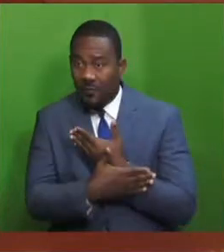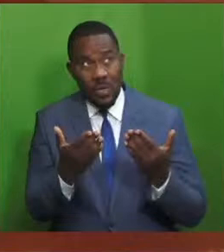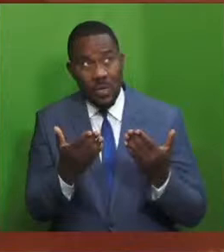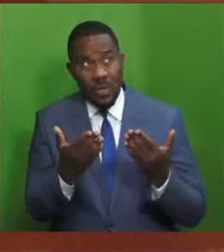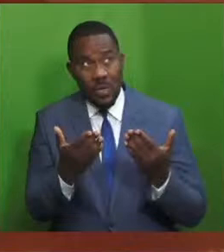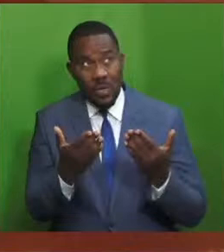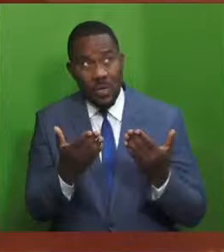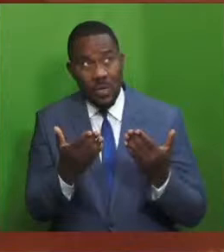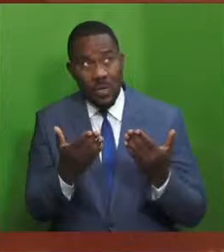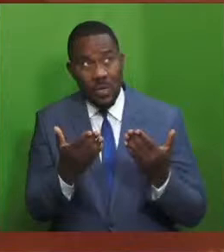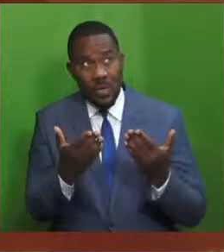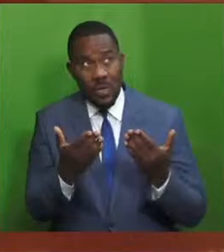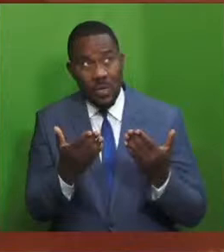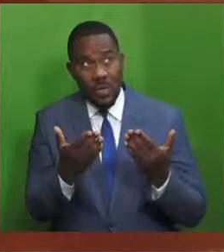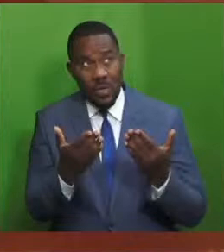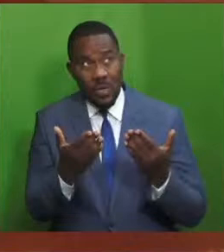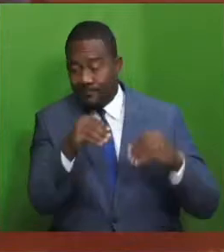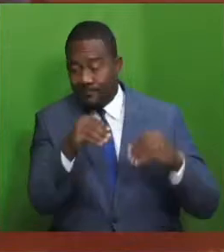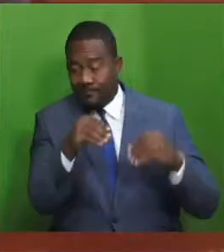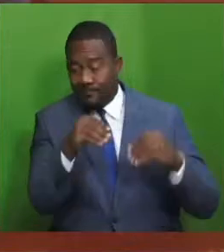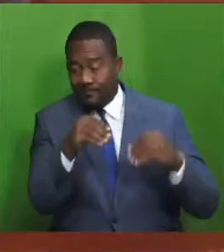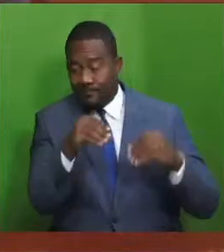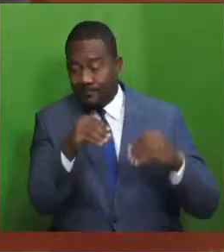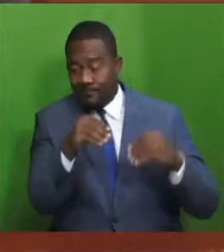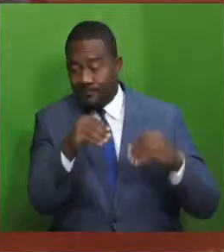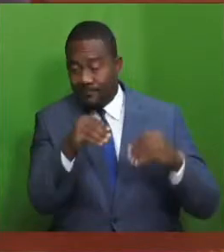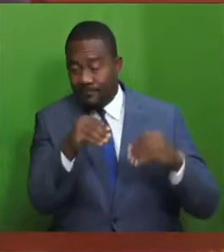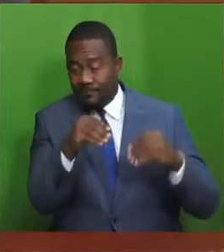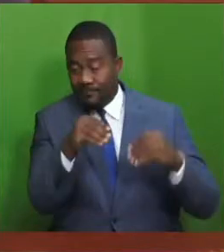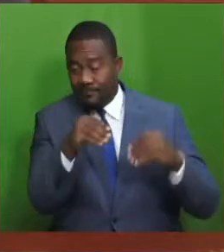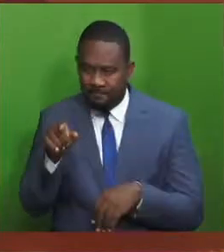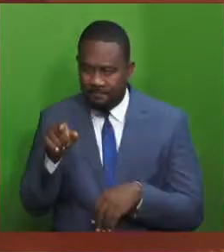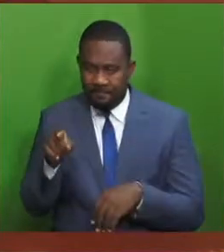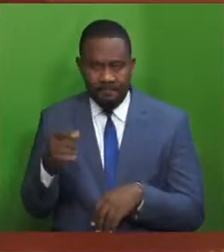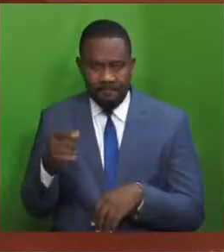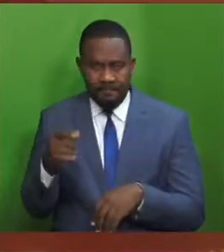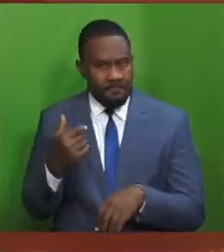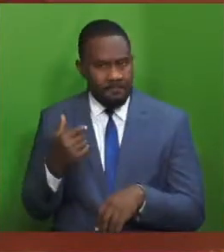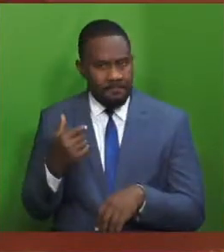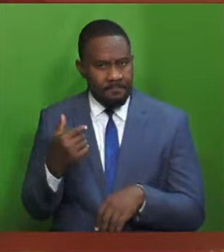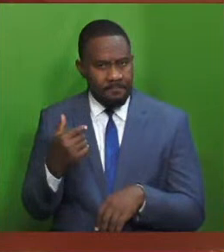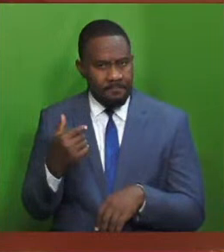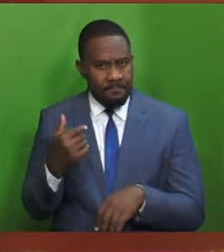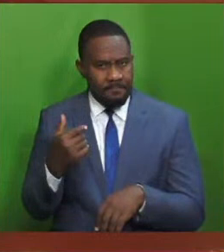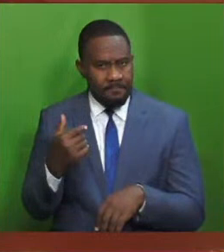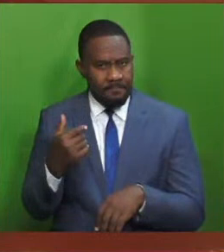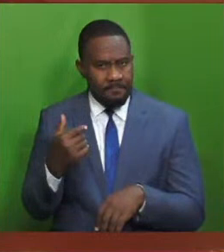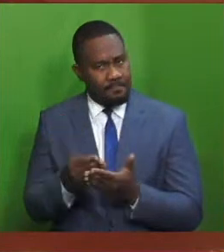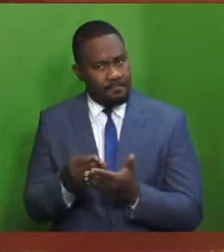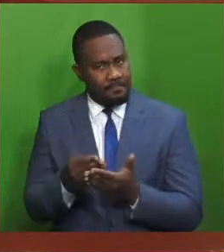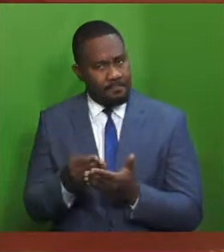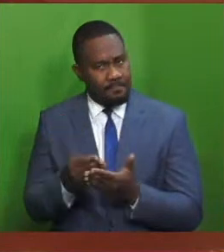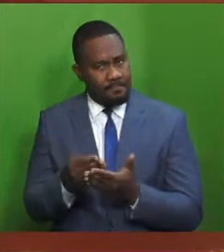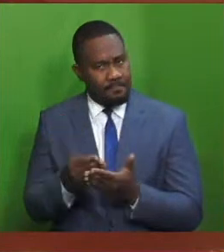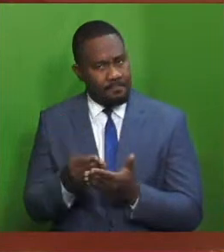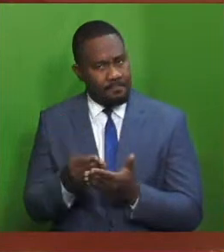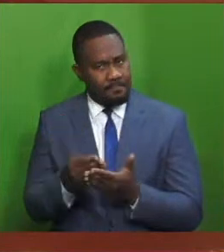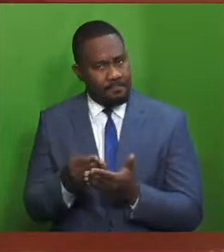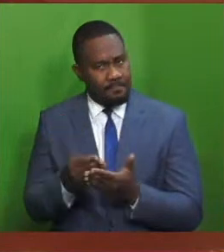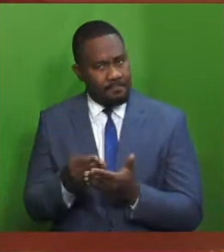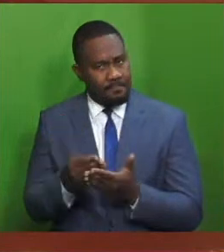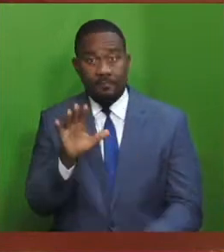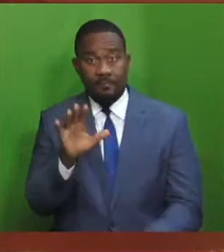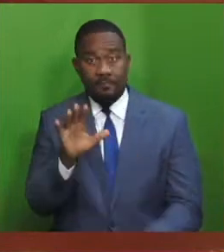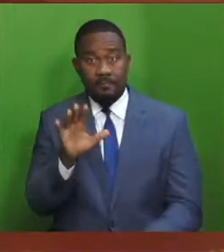Mr. Speaker, is the only dedicated bank which has its primary source of revenue, 0.5% of